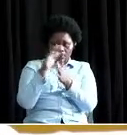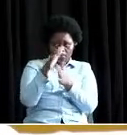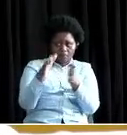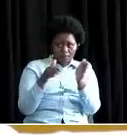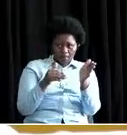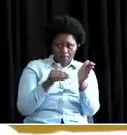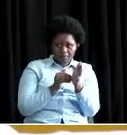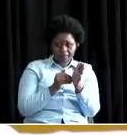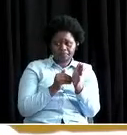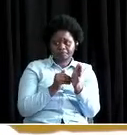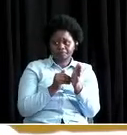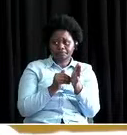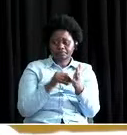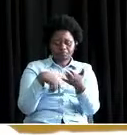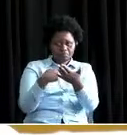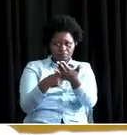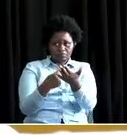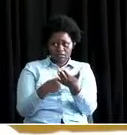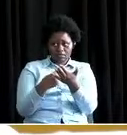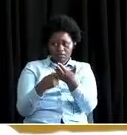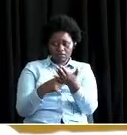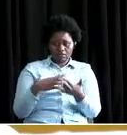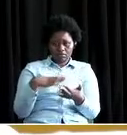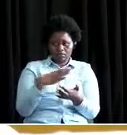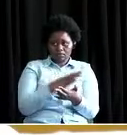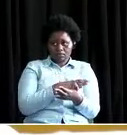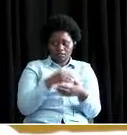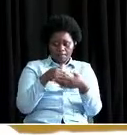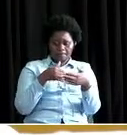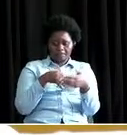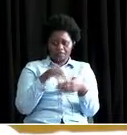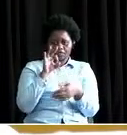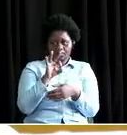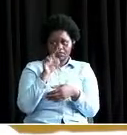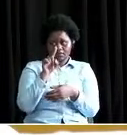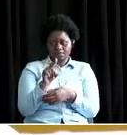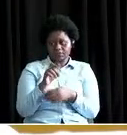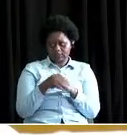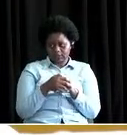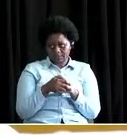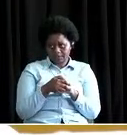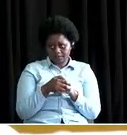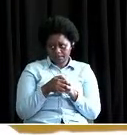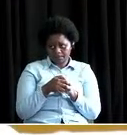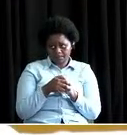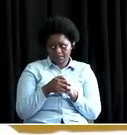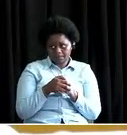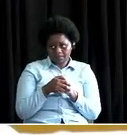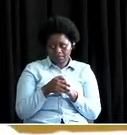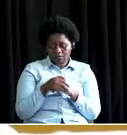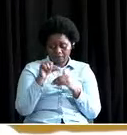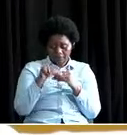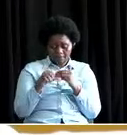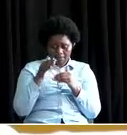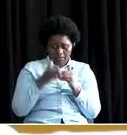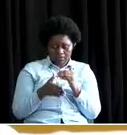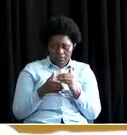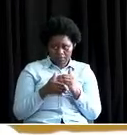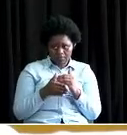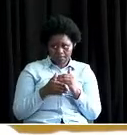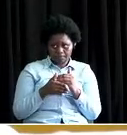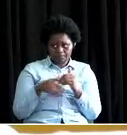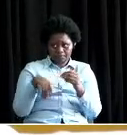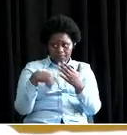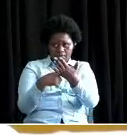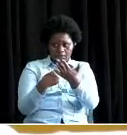to discuss them as council before the 31st of the month.